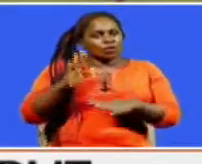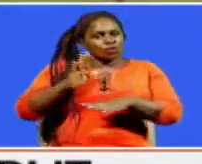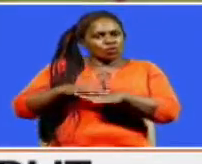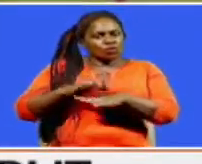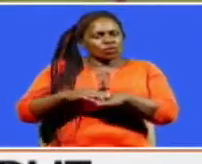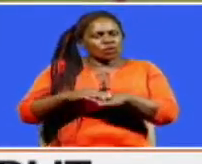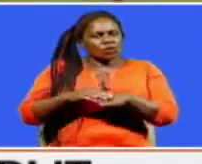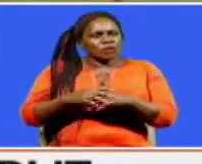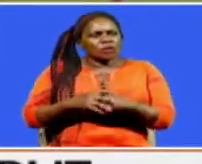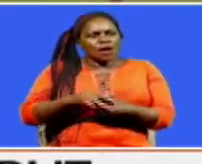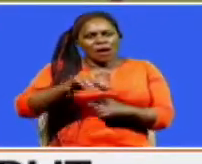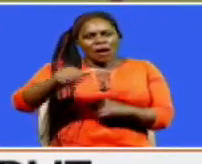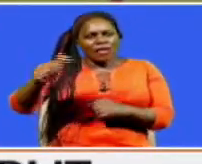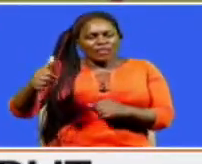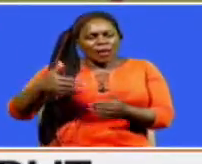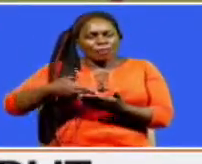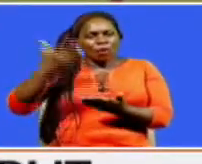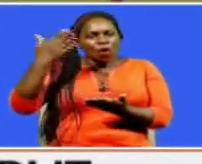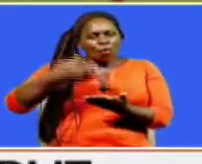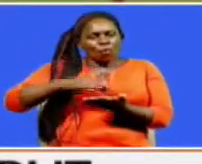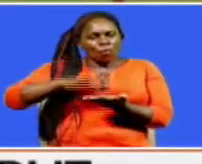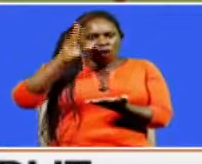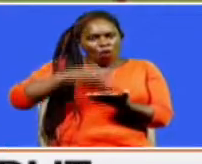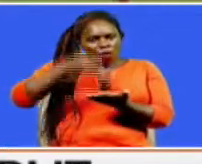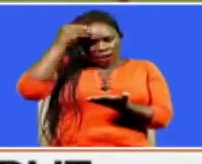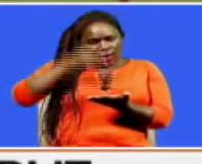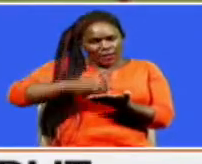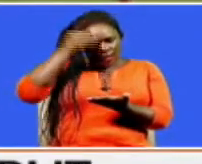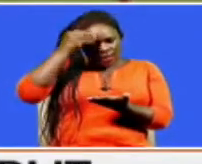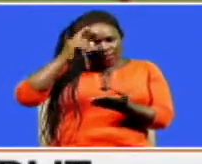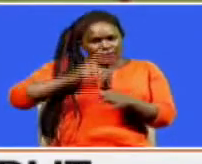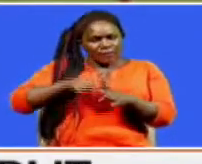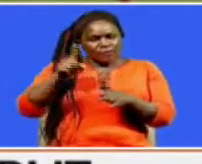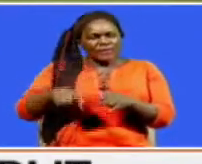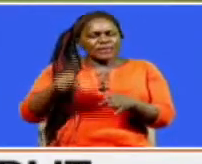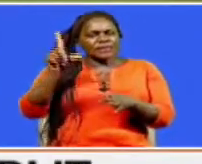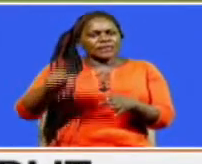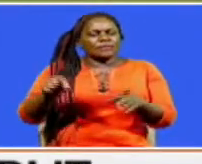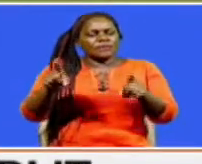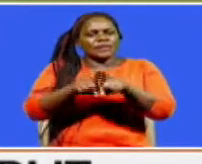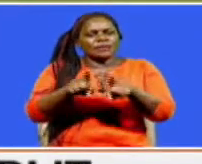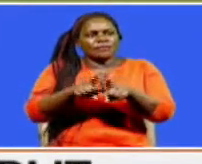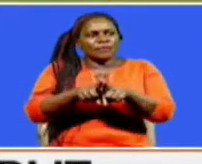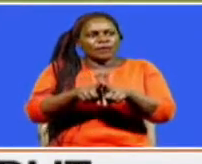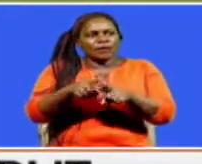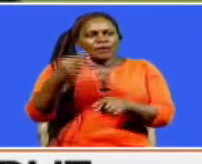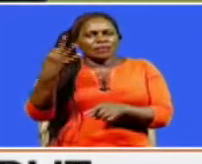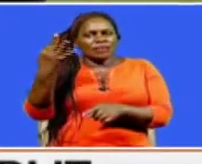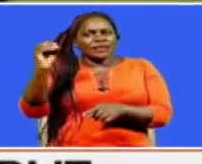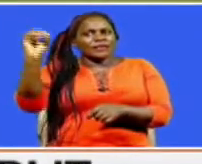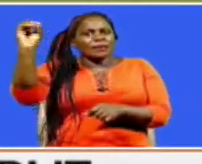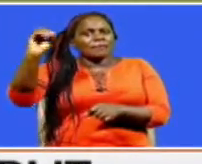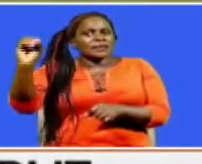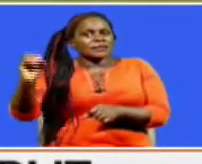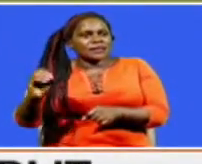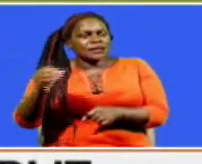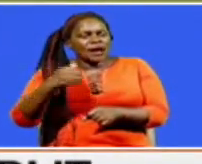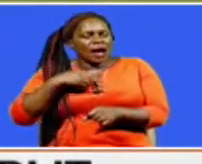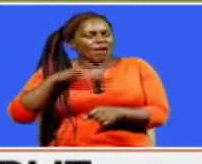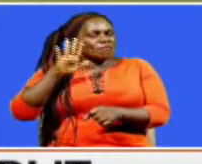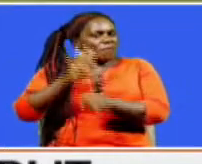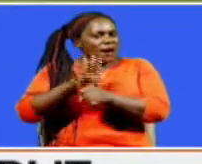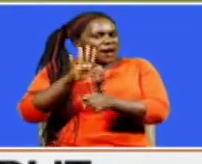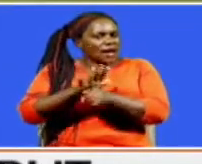but still has a lot to learn. Still, remember, it's still cheap as well. We're still at 30%. Still